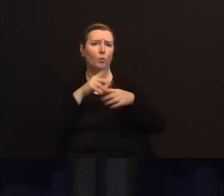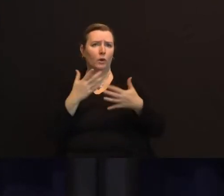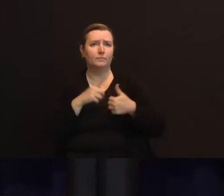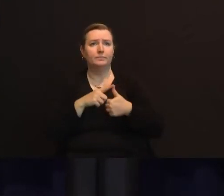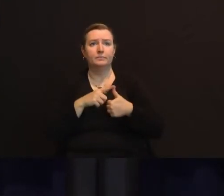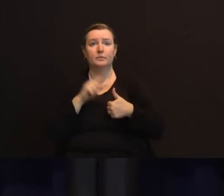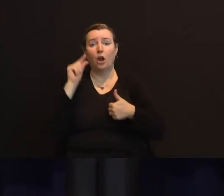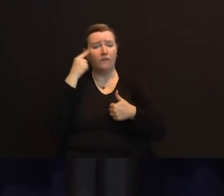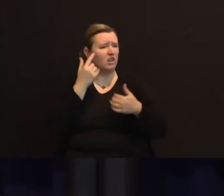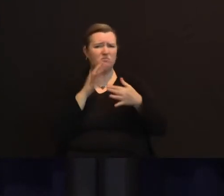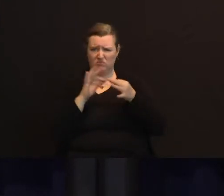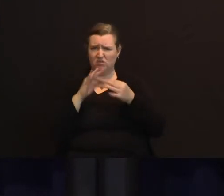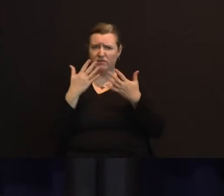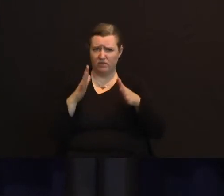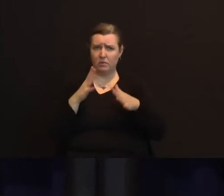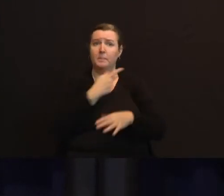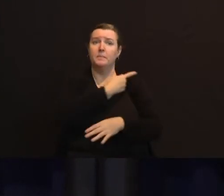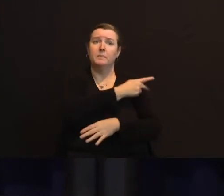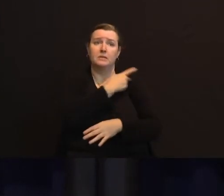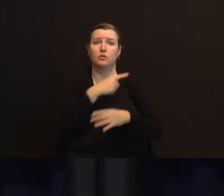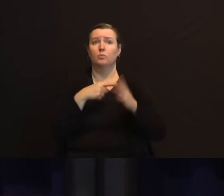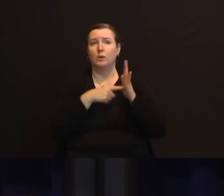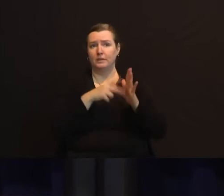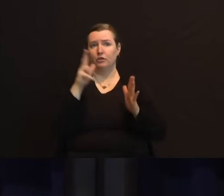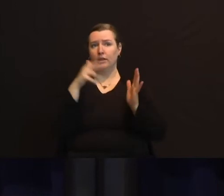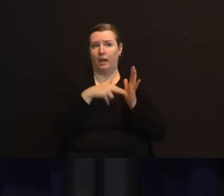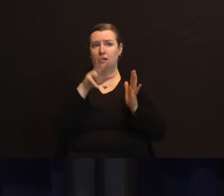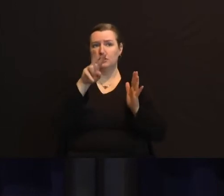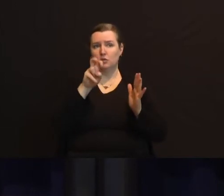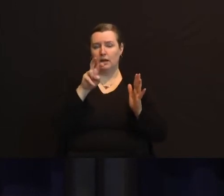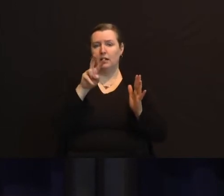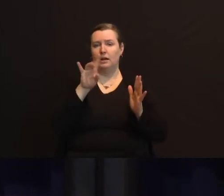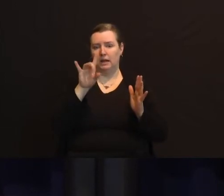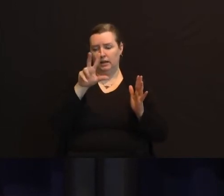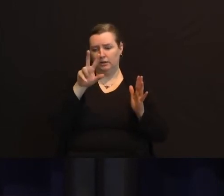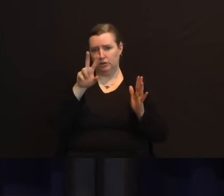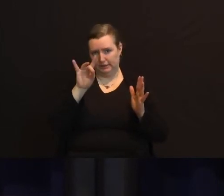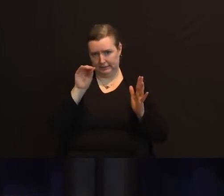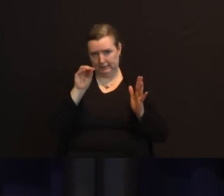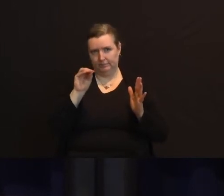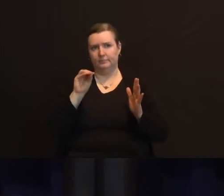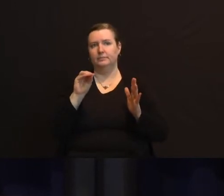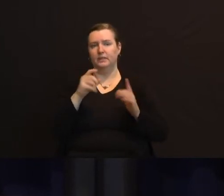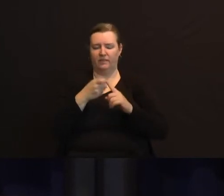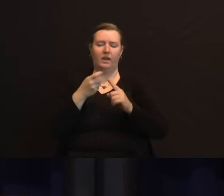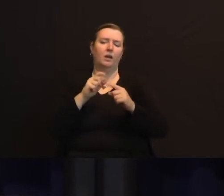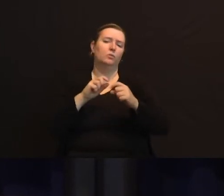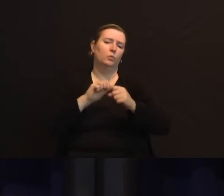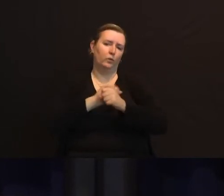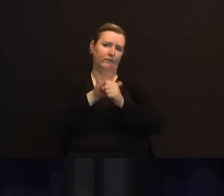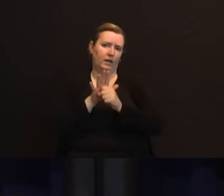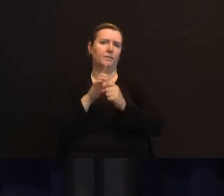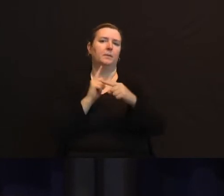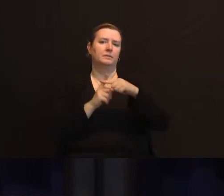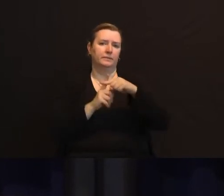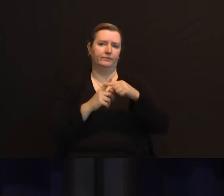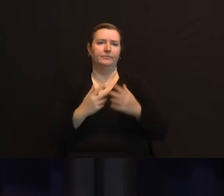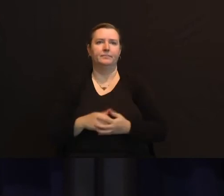our hospitals reported 3,287 hospitalizations of COVID-19 positive patients and persons